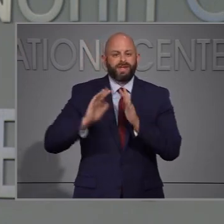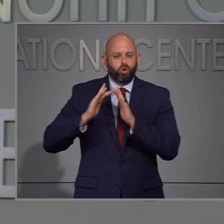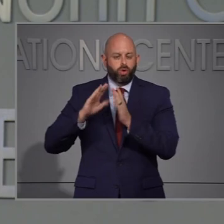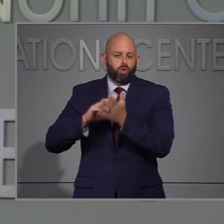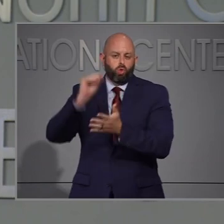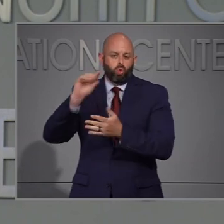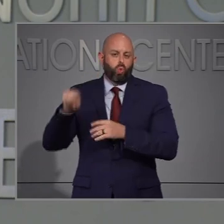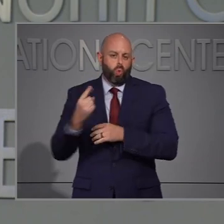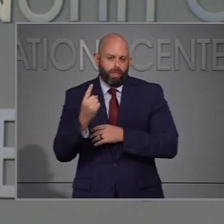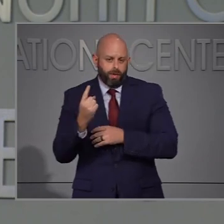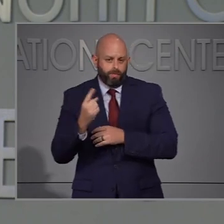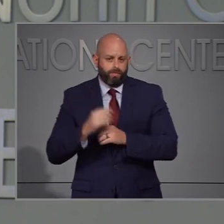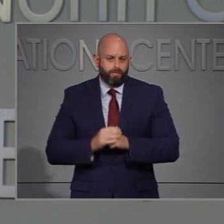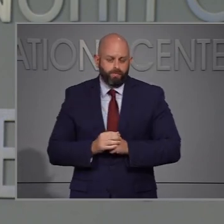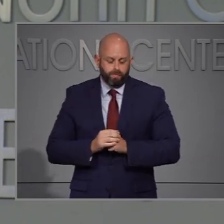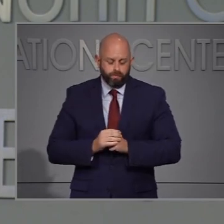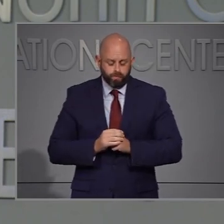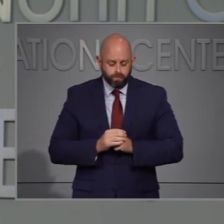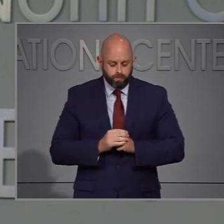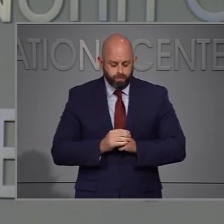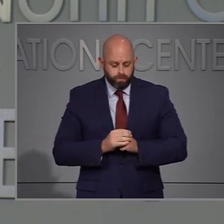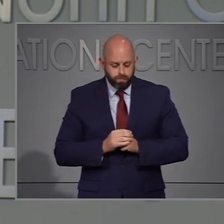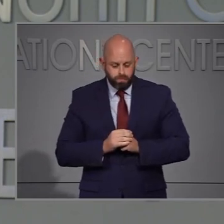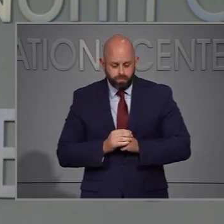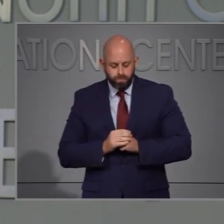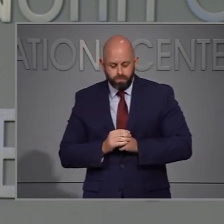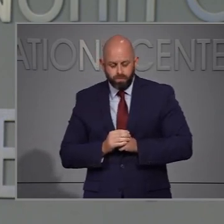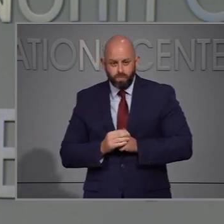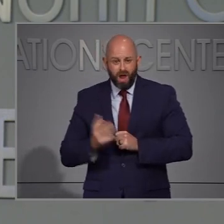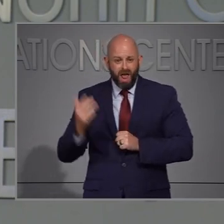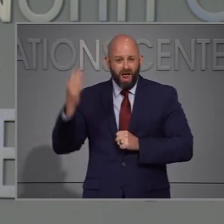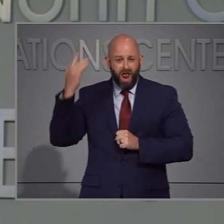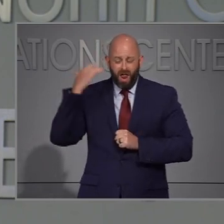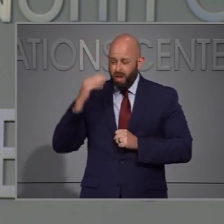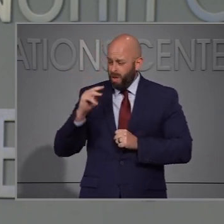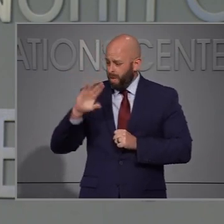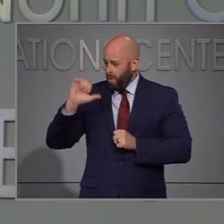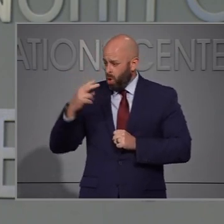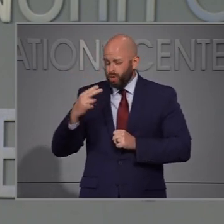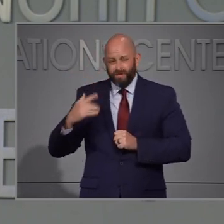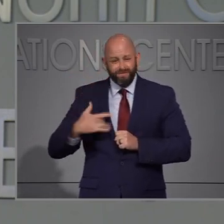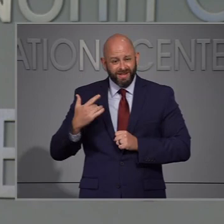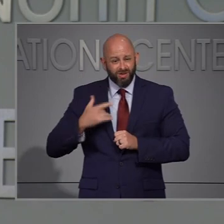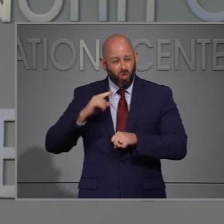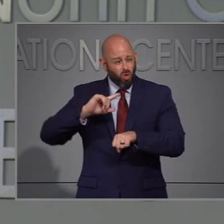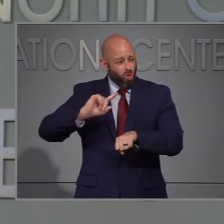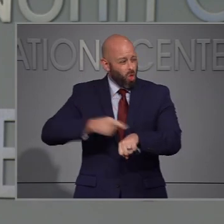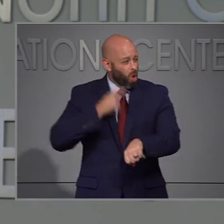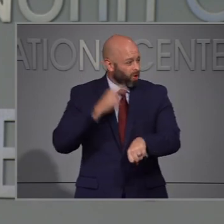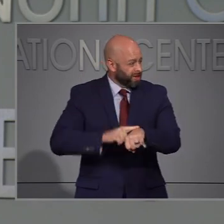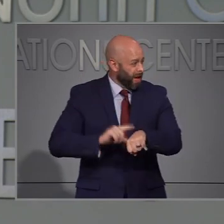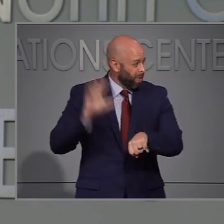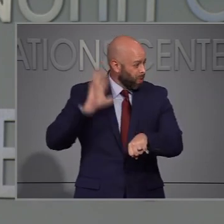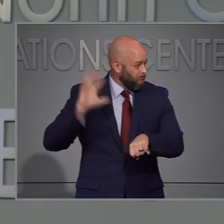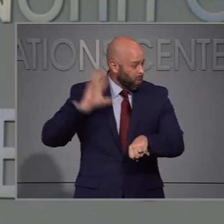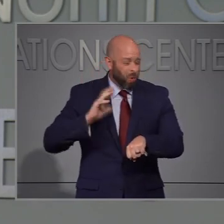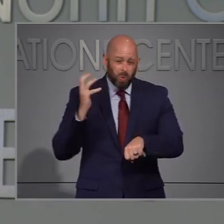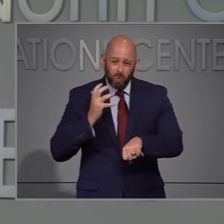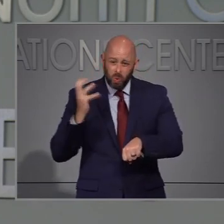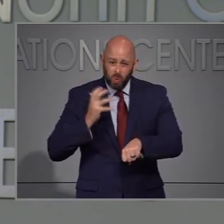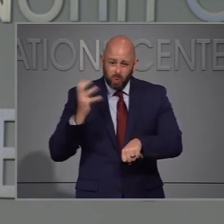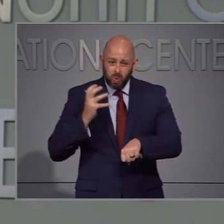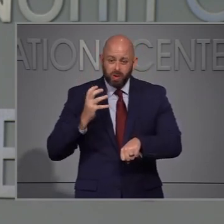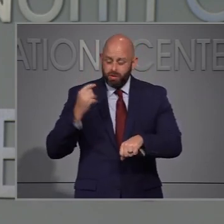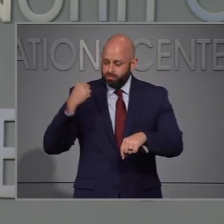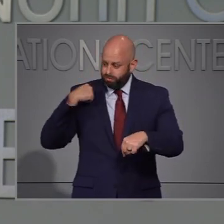learning. March feels like a long time ago, given everything we've been through. And that was just the beginning of a series